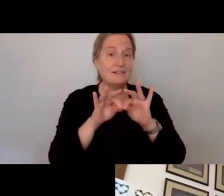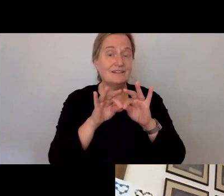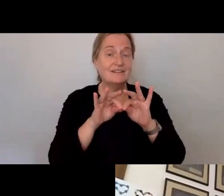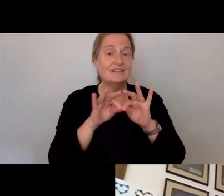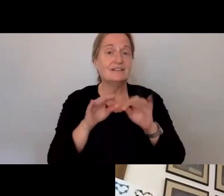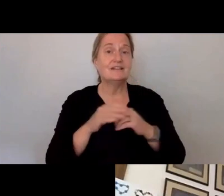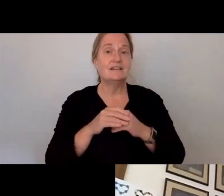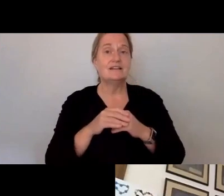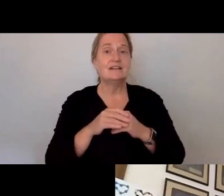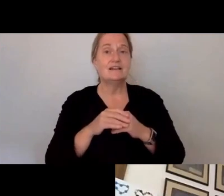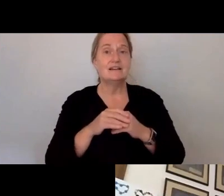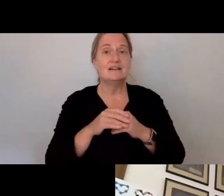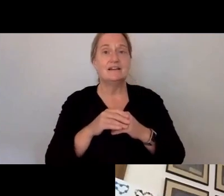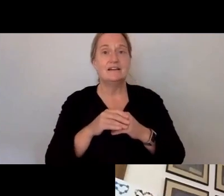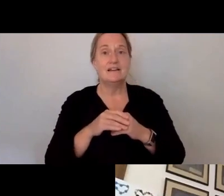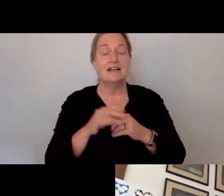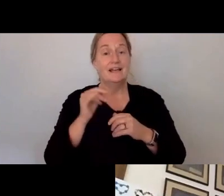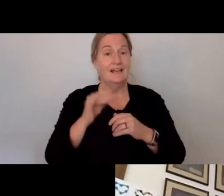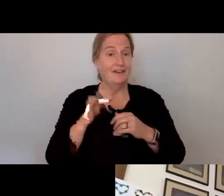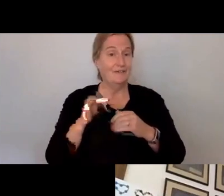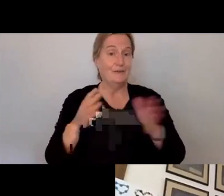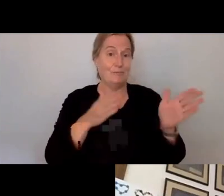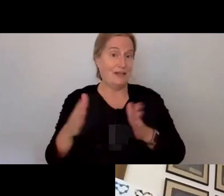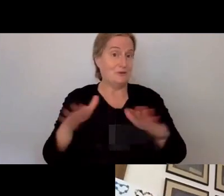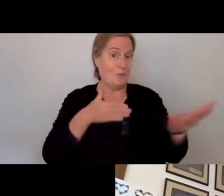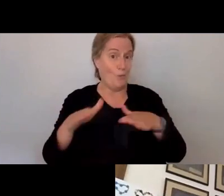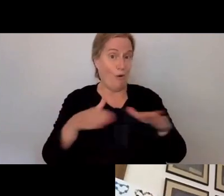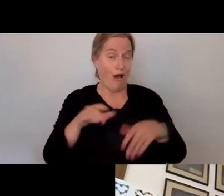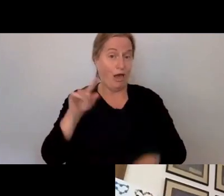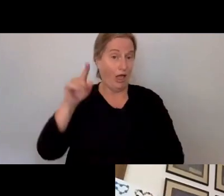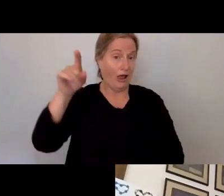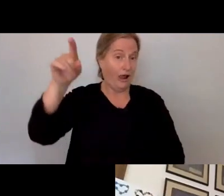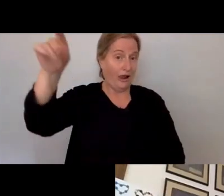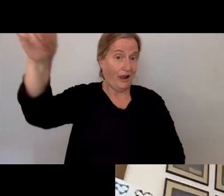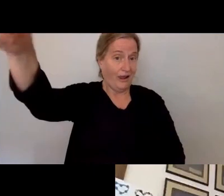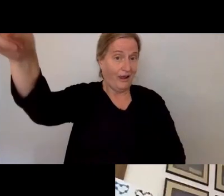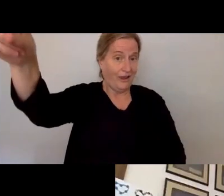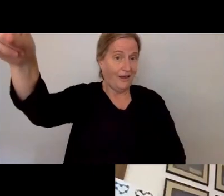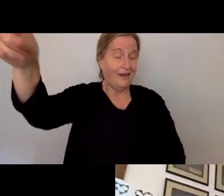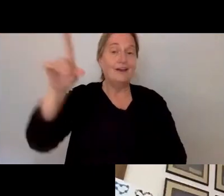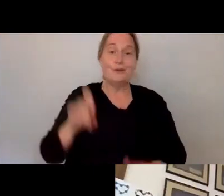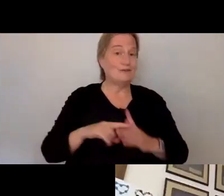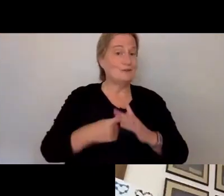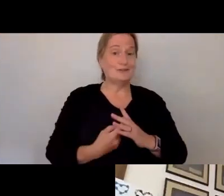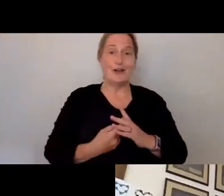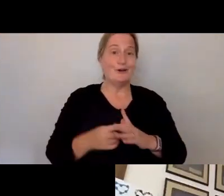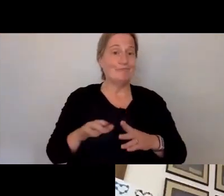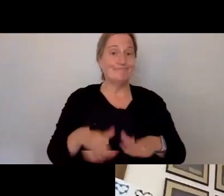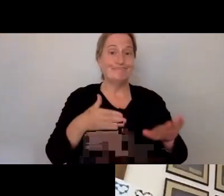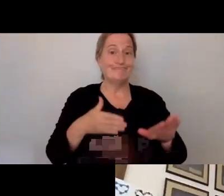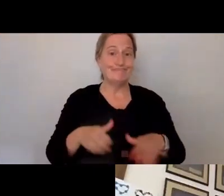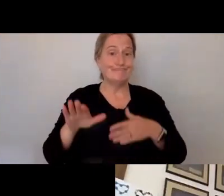to Florida, you'd better get started. And so maybe we're to Illinois or Tennessee or somewhere, but we still have a ways to go.